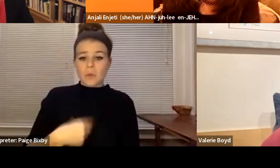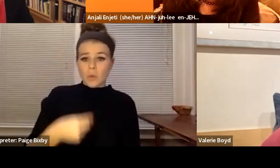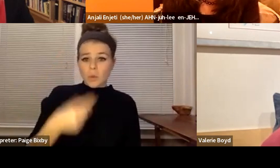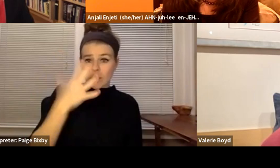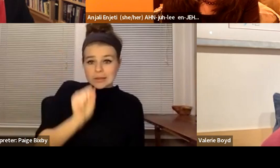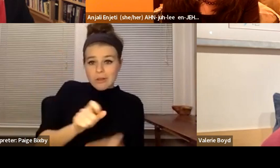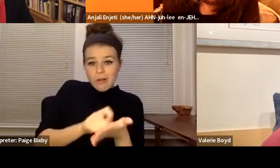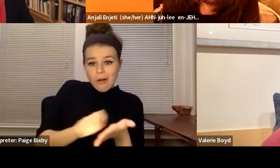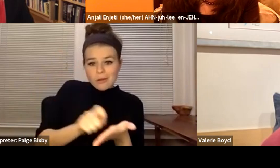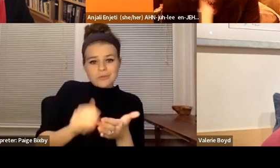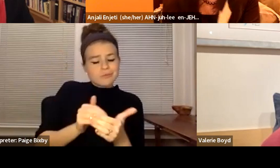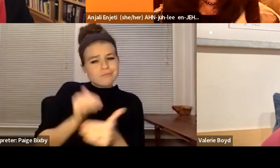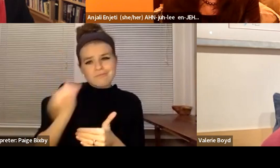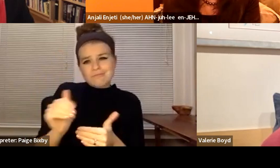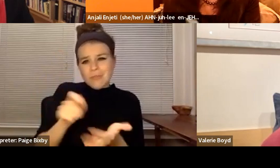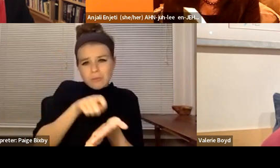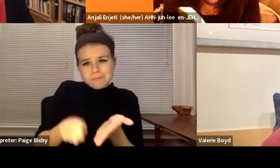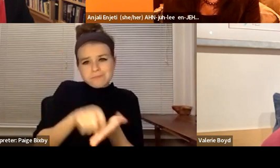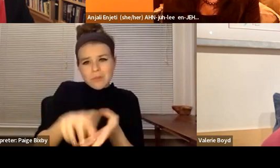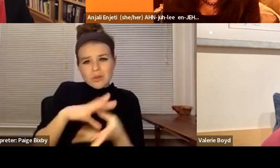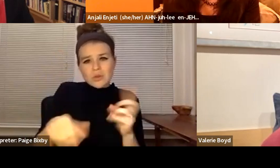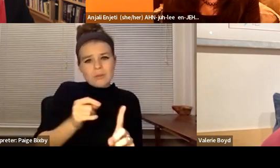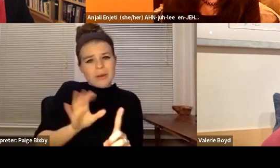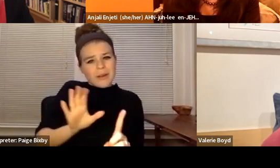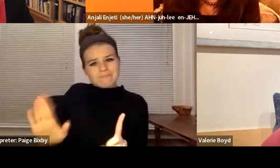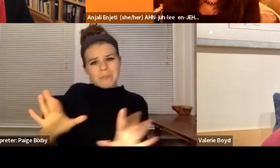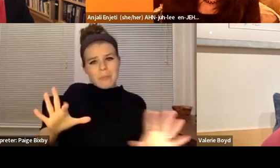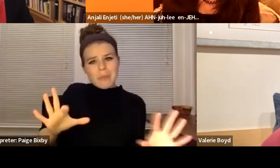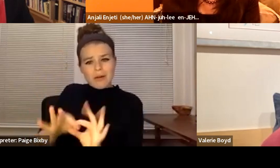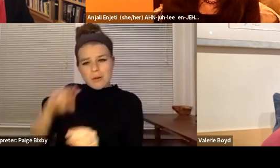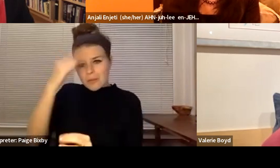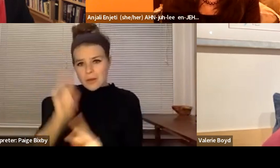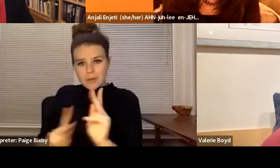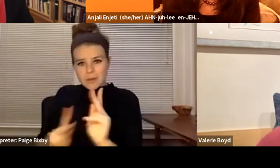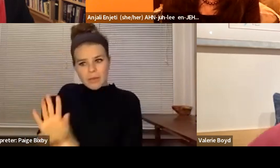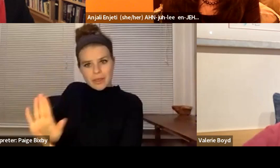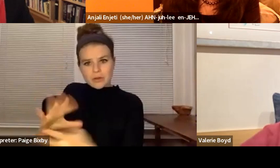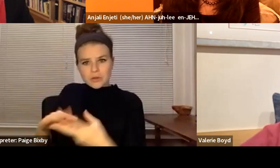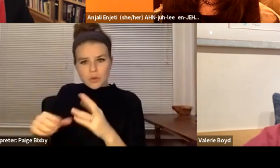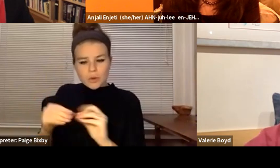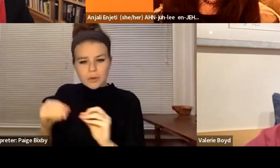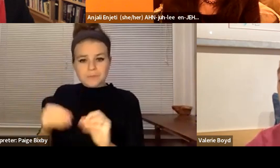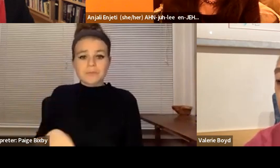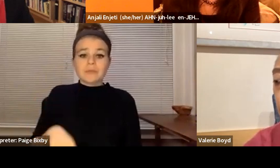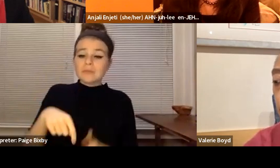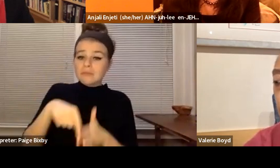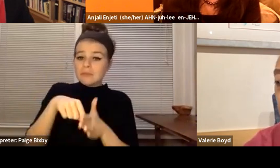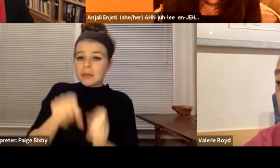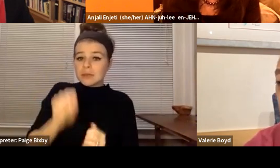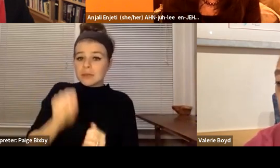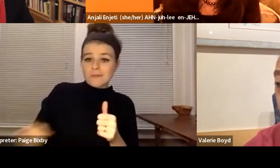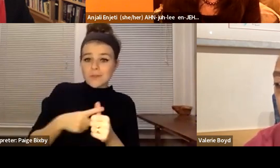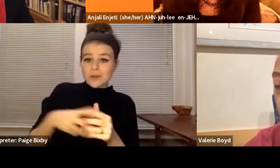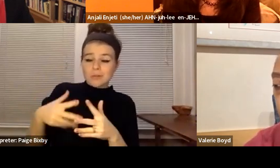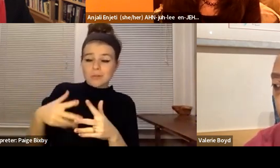often pen Southern stories that belong to Black people. The Deep South first belonged to Indigenous people,